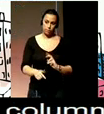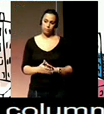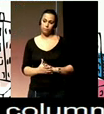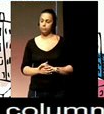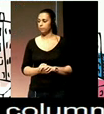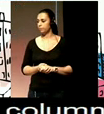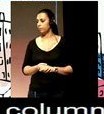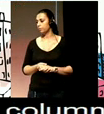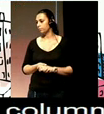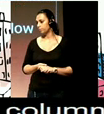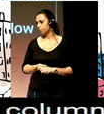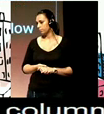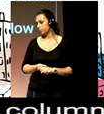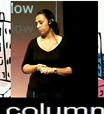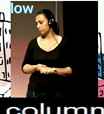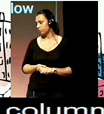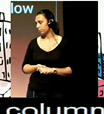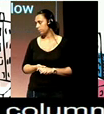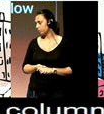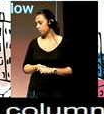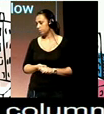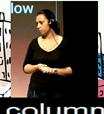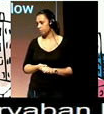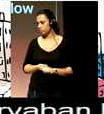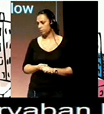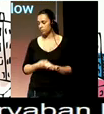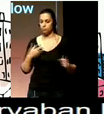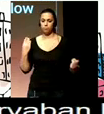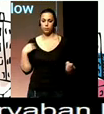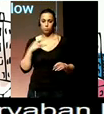viewed, also while walking through the museum.